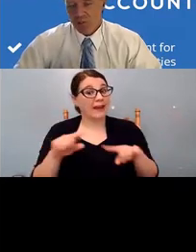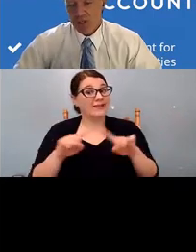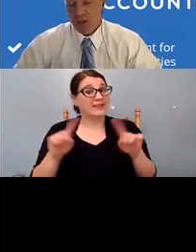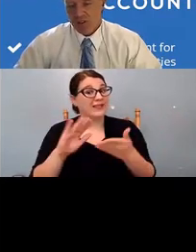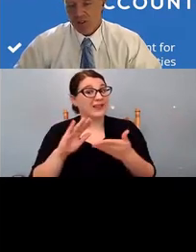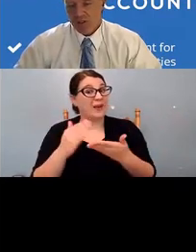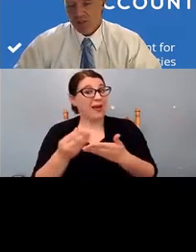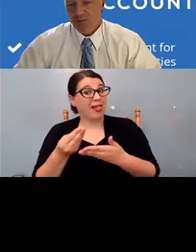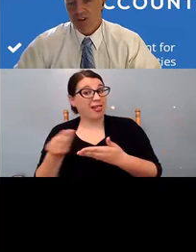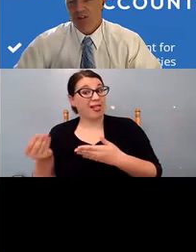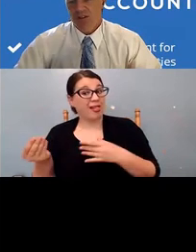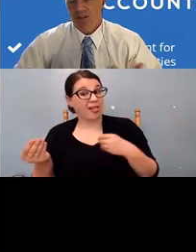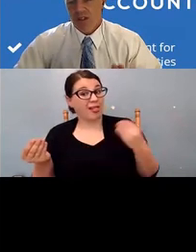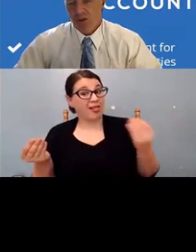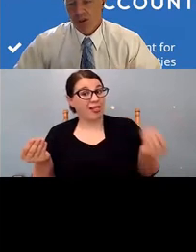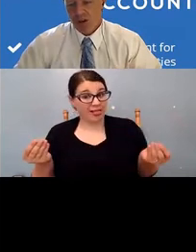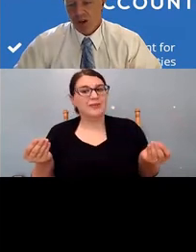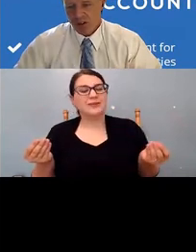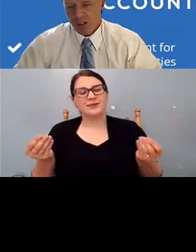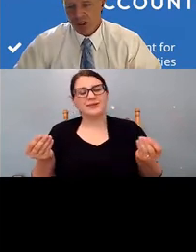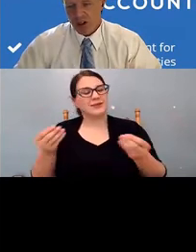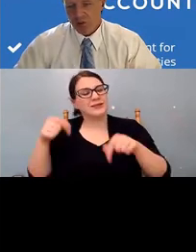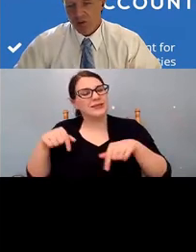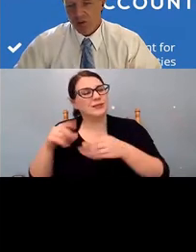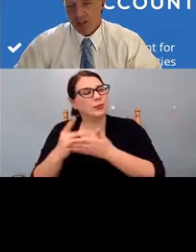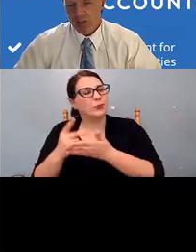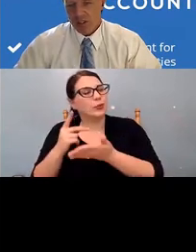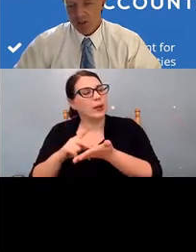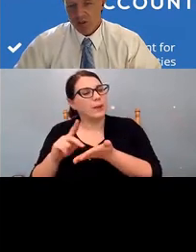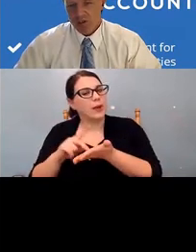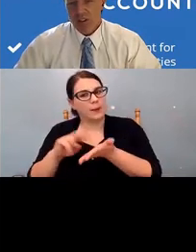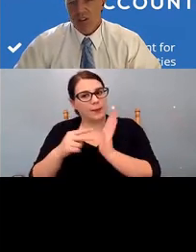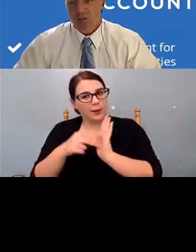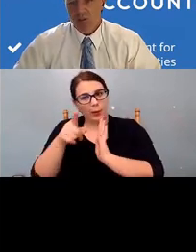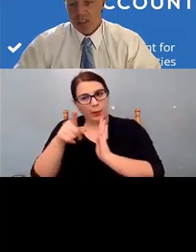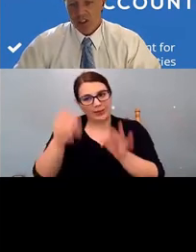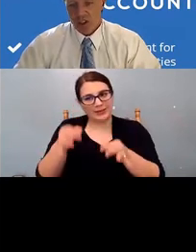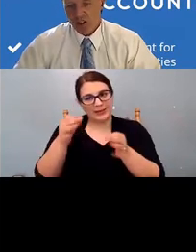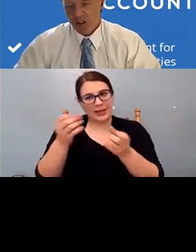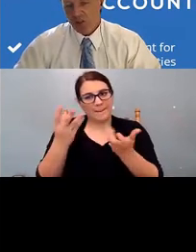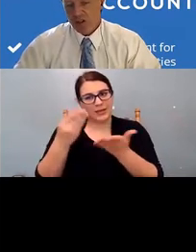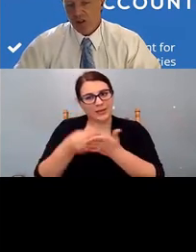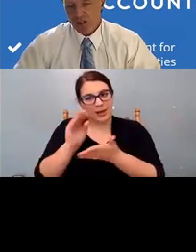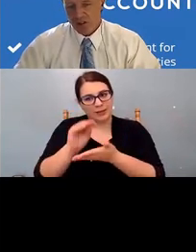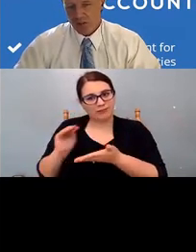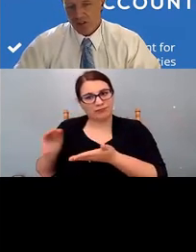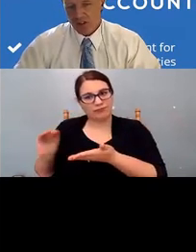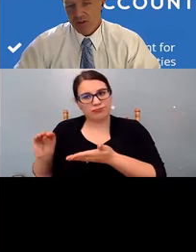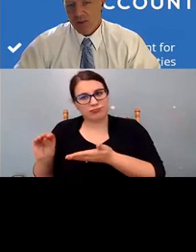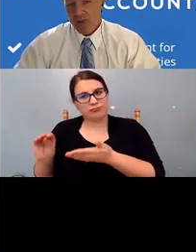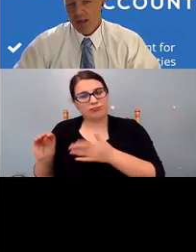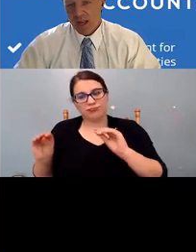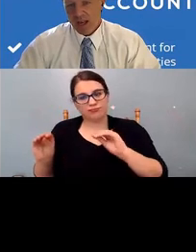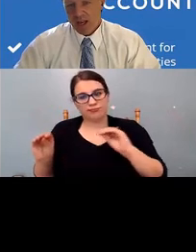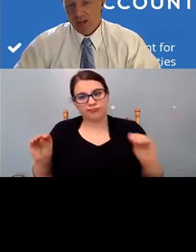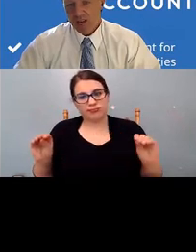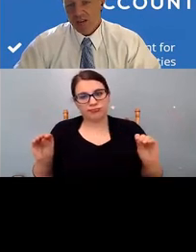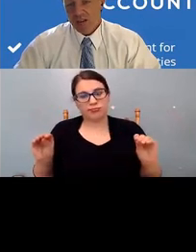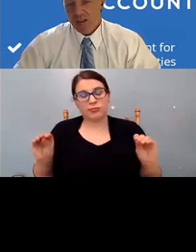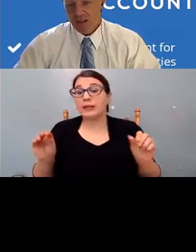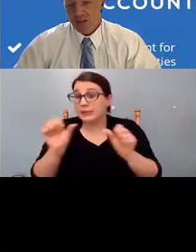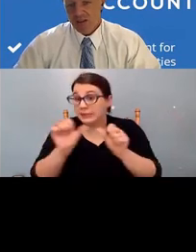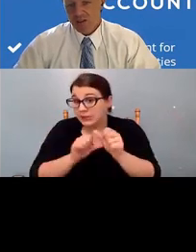these are prepaid, so funds have to be loaded onto the card before they can be used, but each card can be loaded separately,